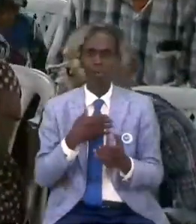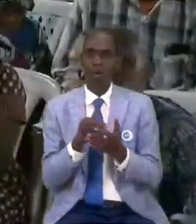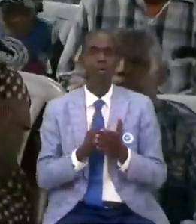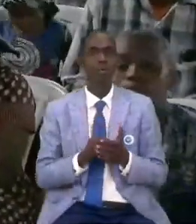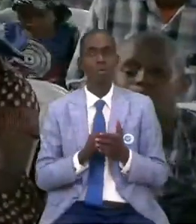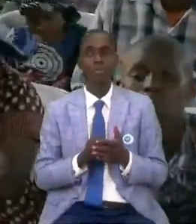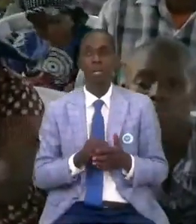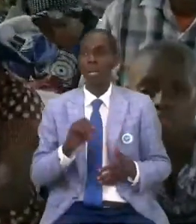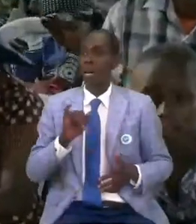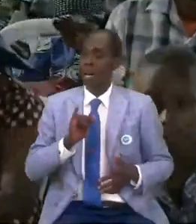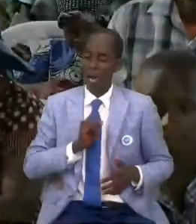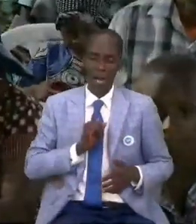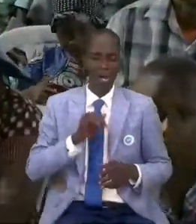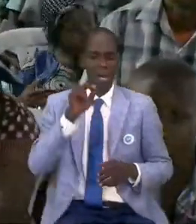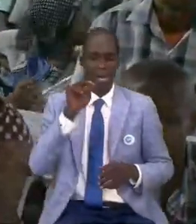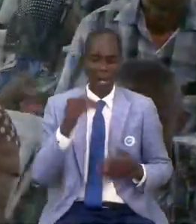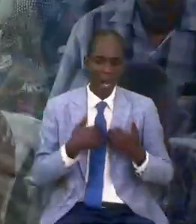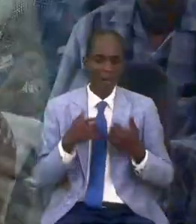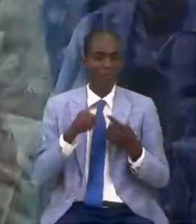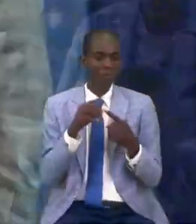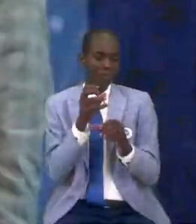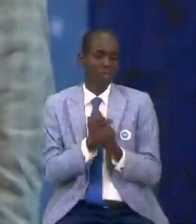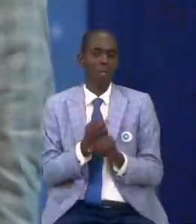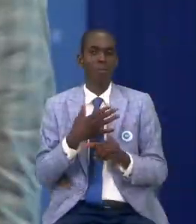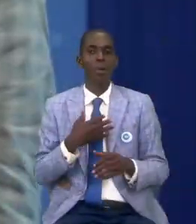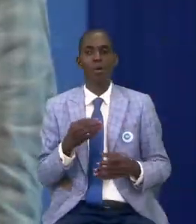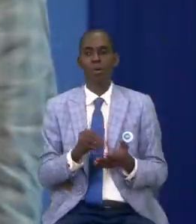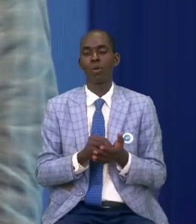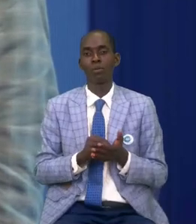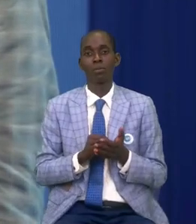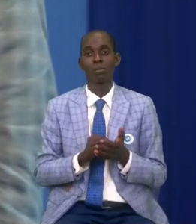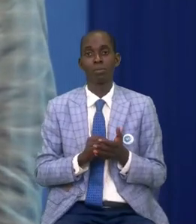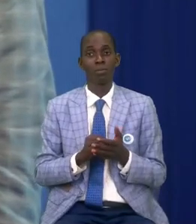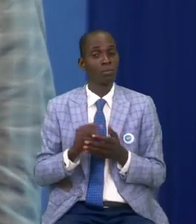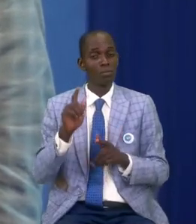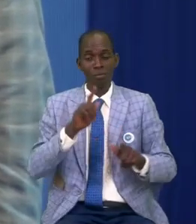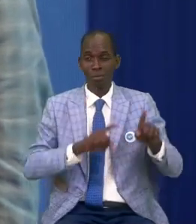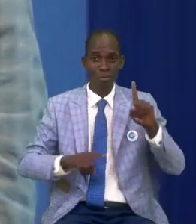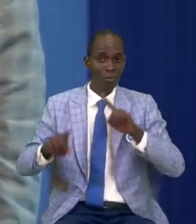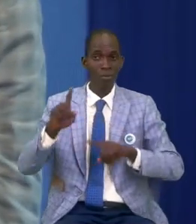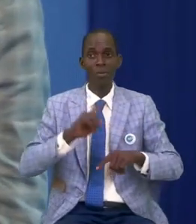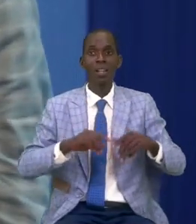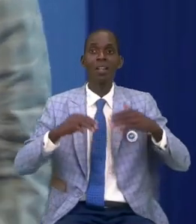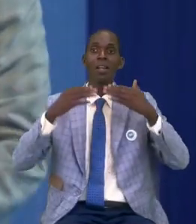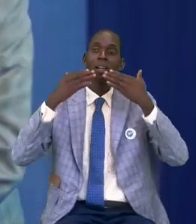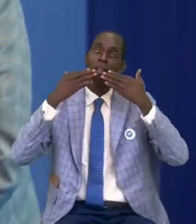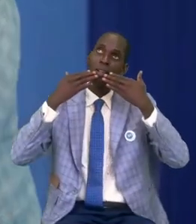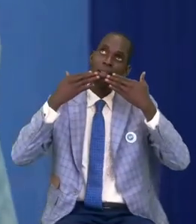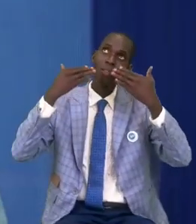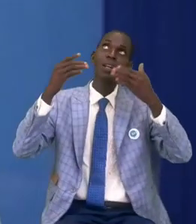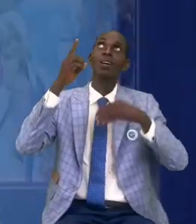Everyone, thank God he has counted you among everyone. And he has counted